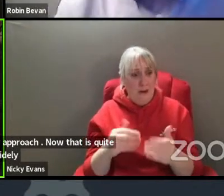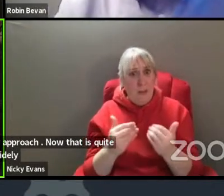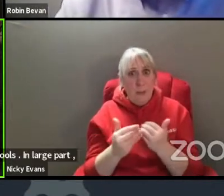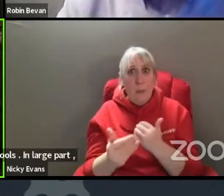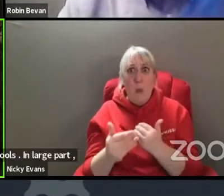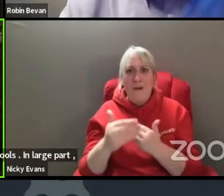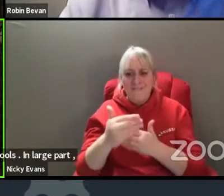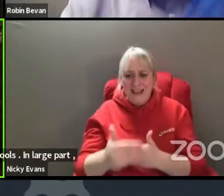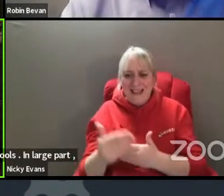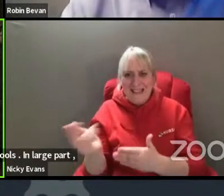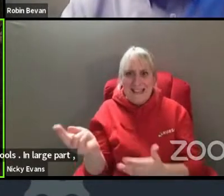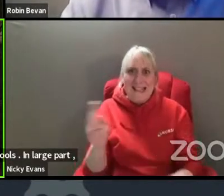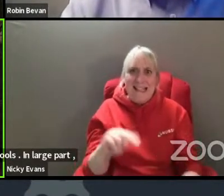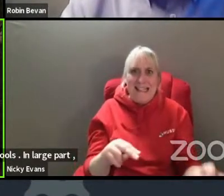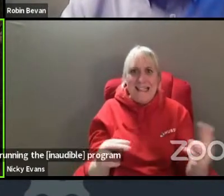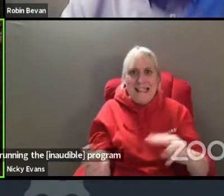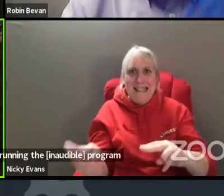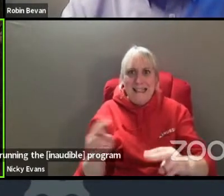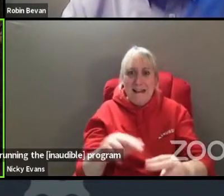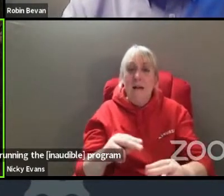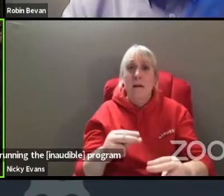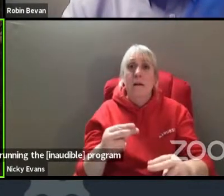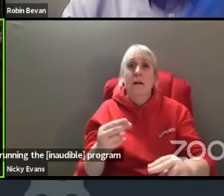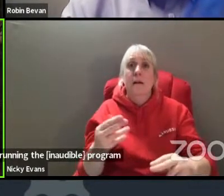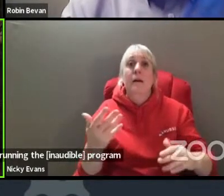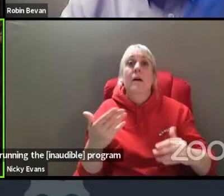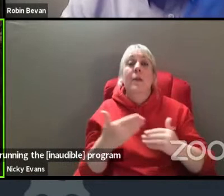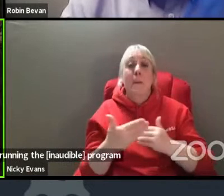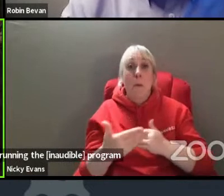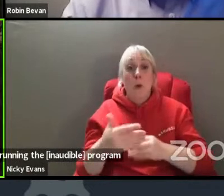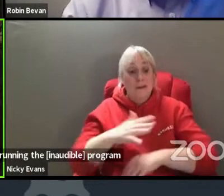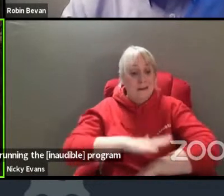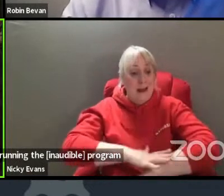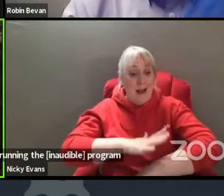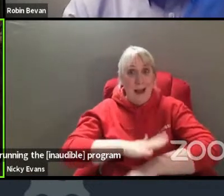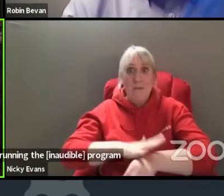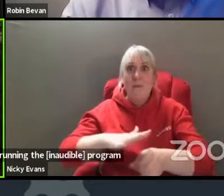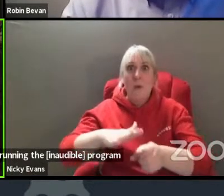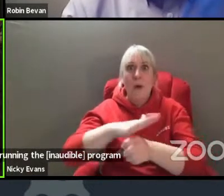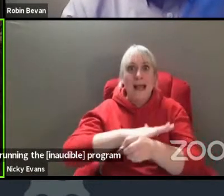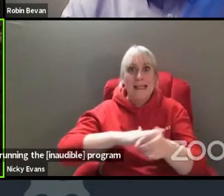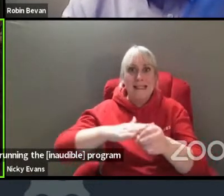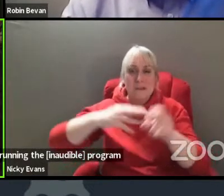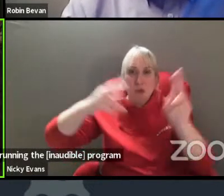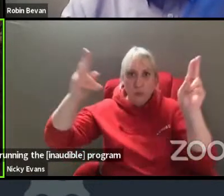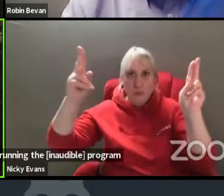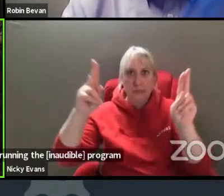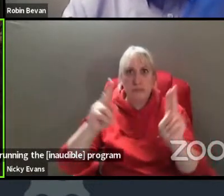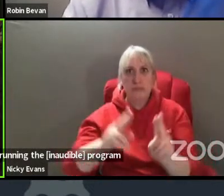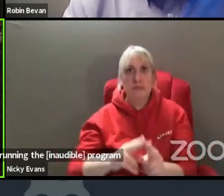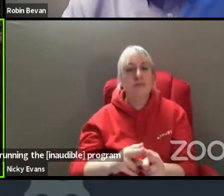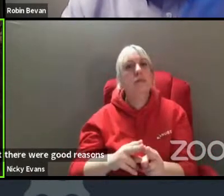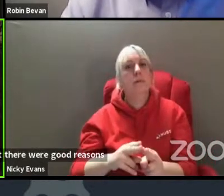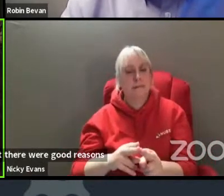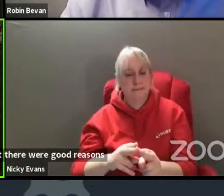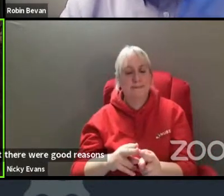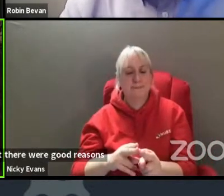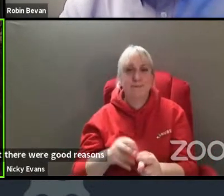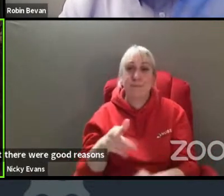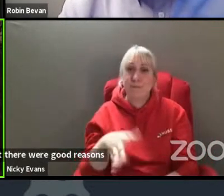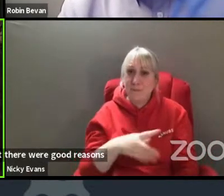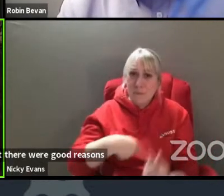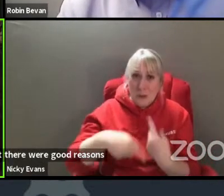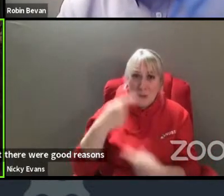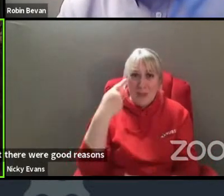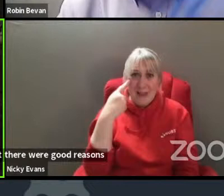the longer there is for cases to fall, the less time there is before Easter for cases to build up. And we do think there are